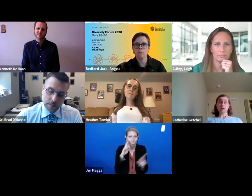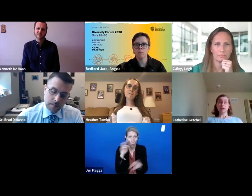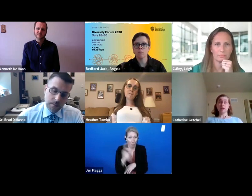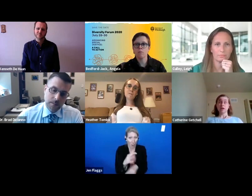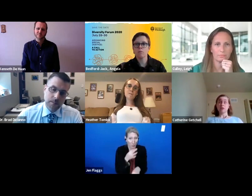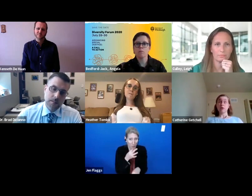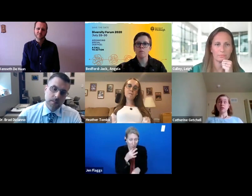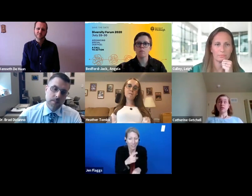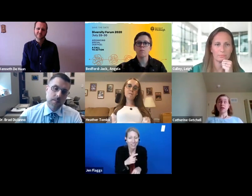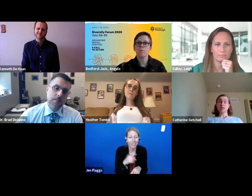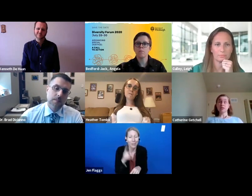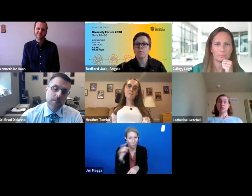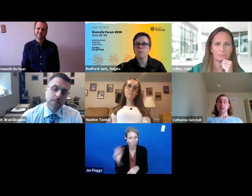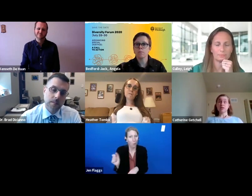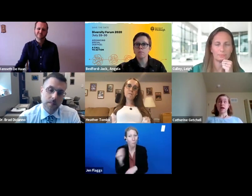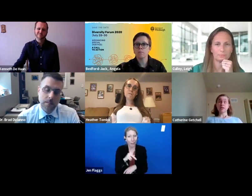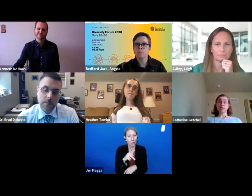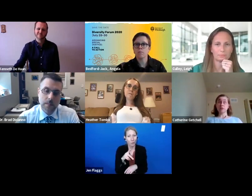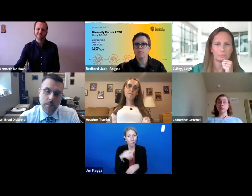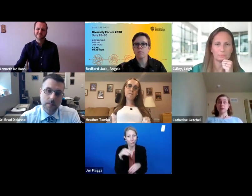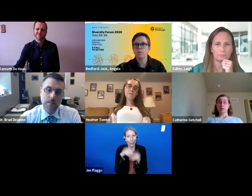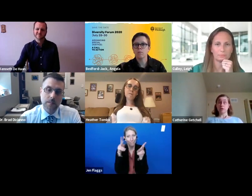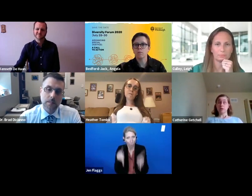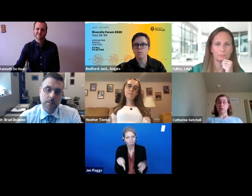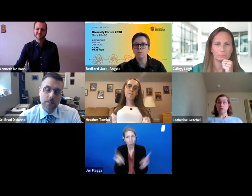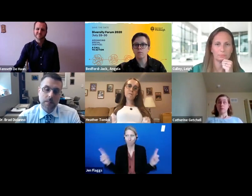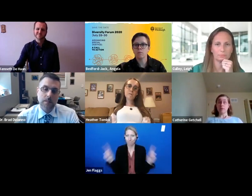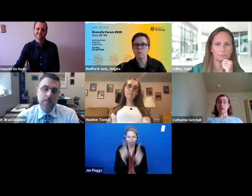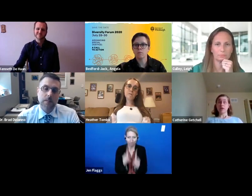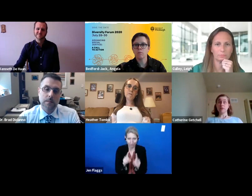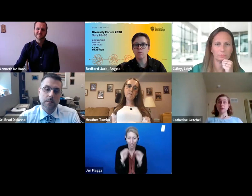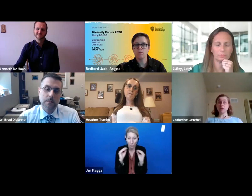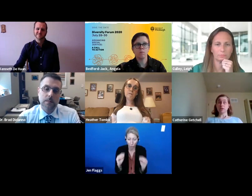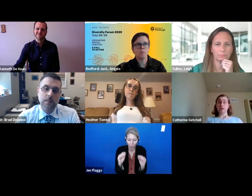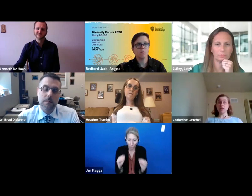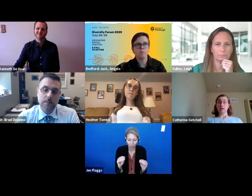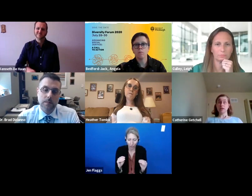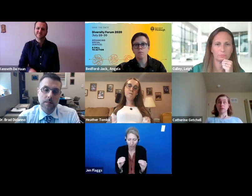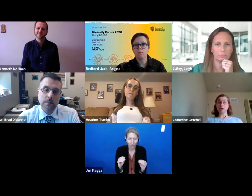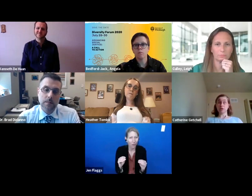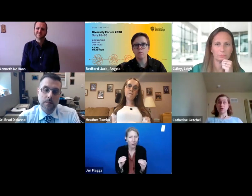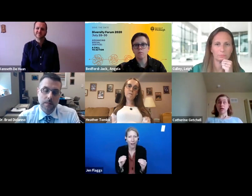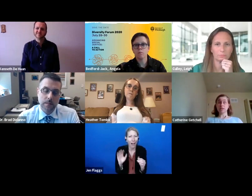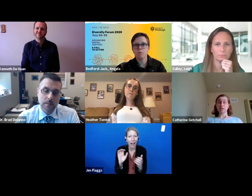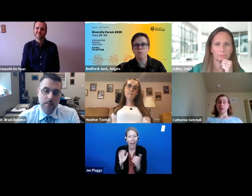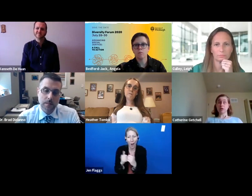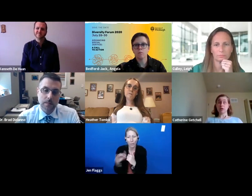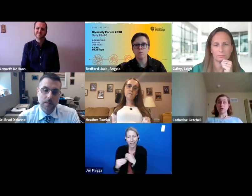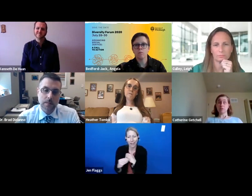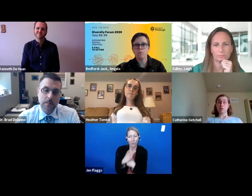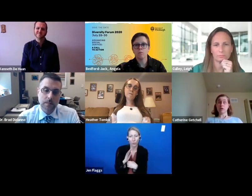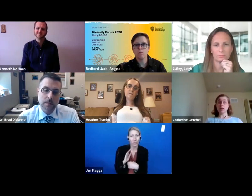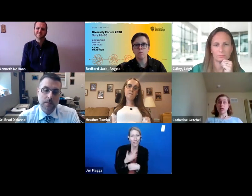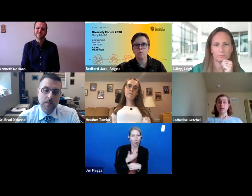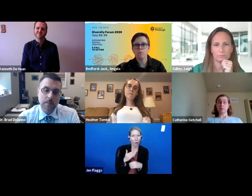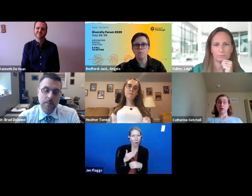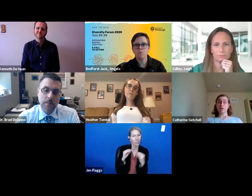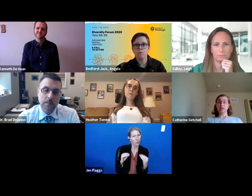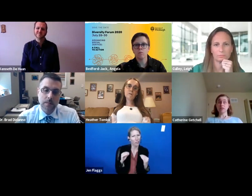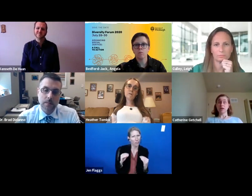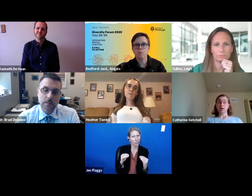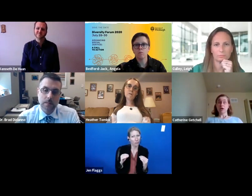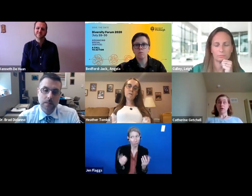in-person instruction, what does that do to the method of instruction, at least for certain classes? Are there more